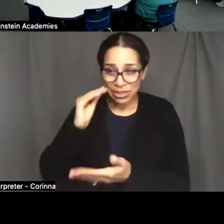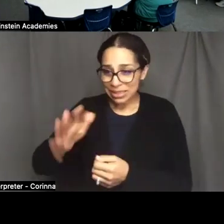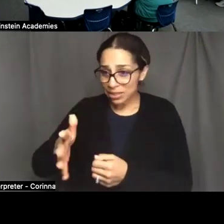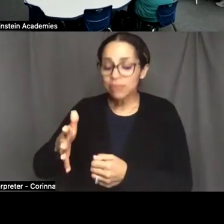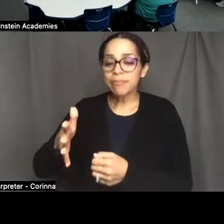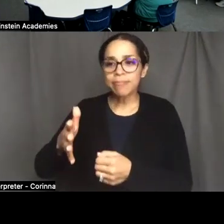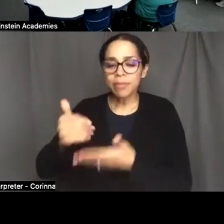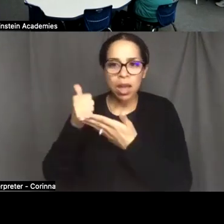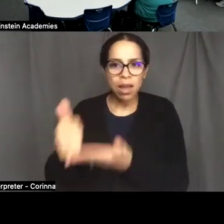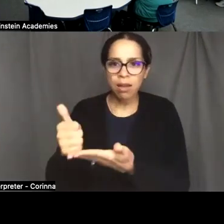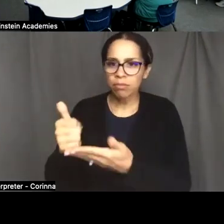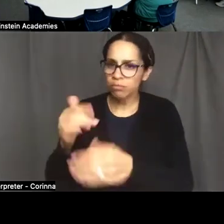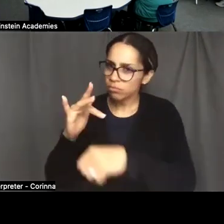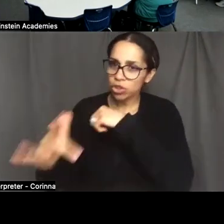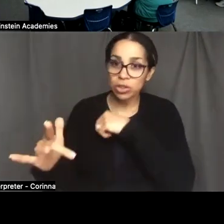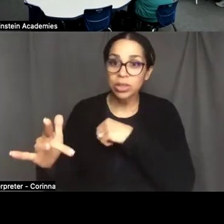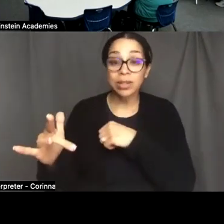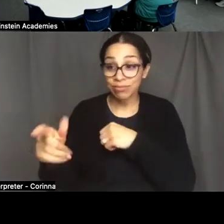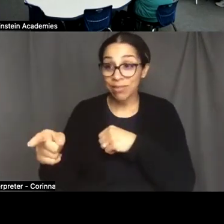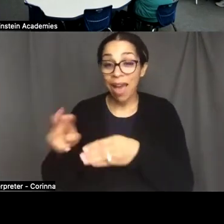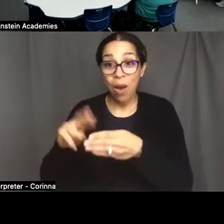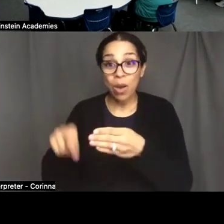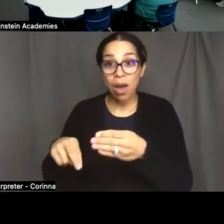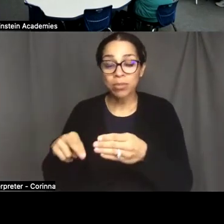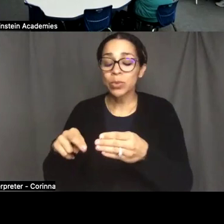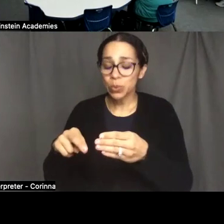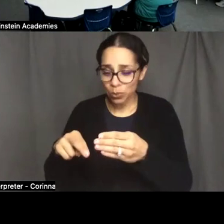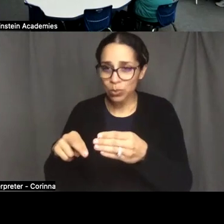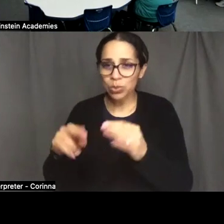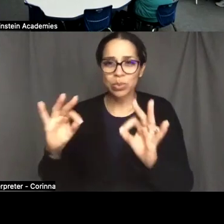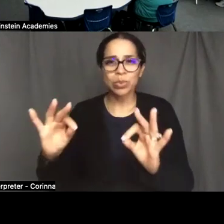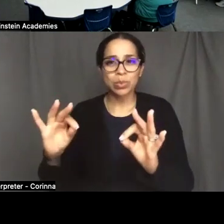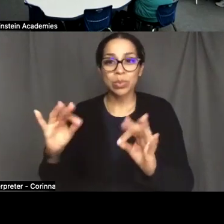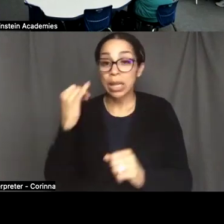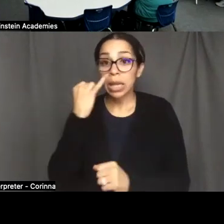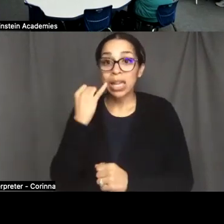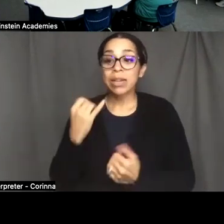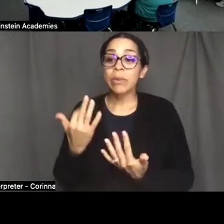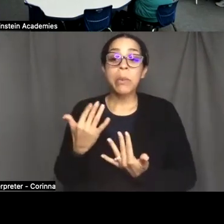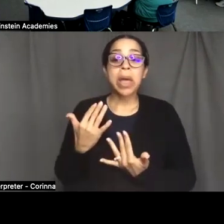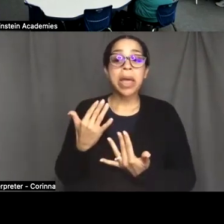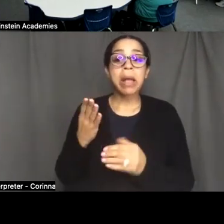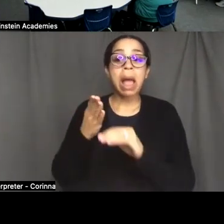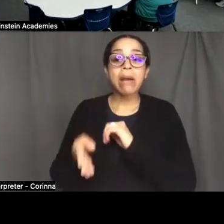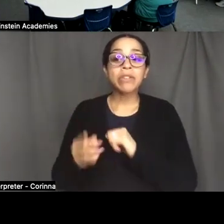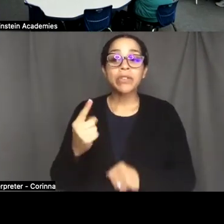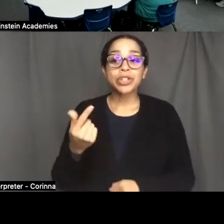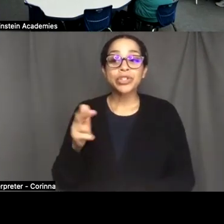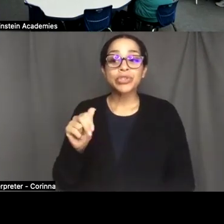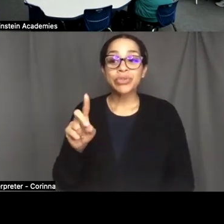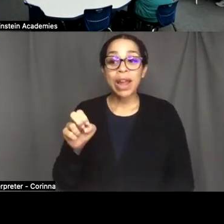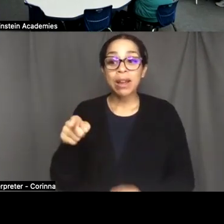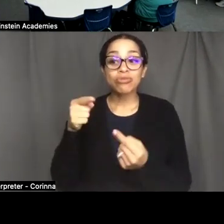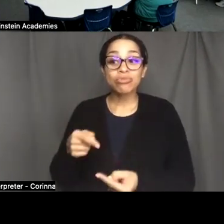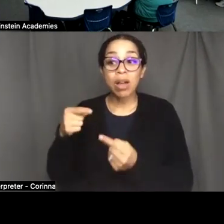are significantly better. If we wait until after first grade to support students who are struggling readers, the outcomes